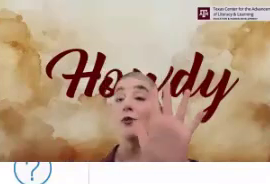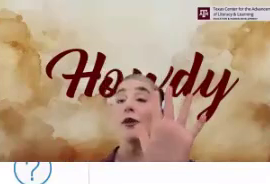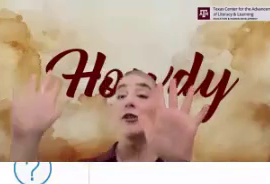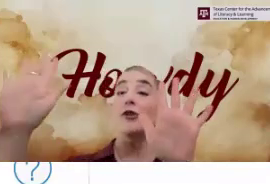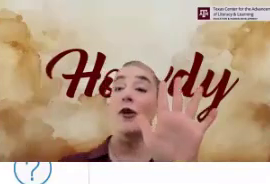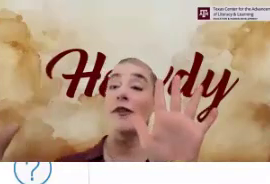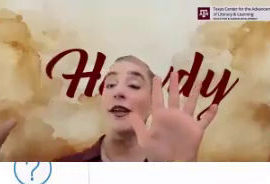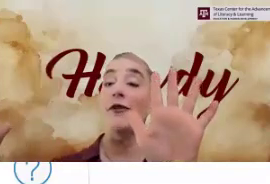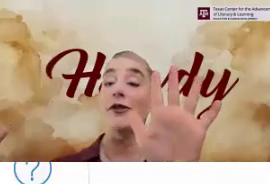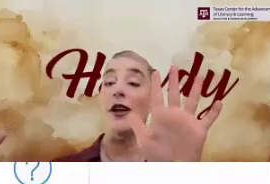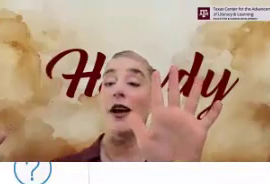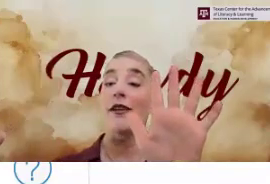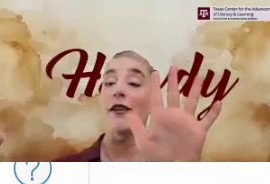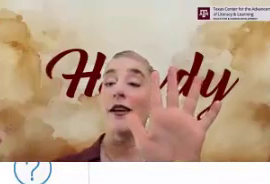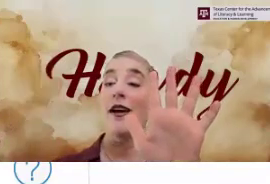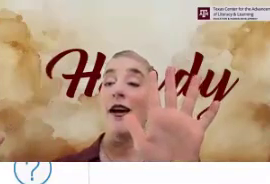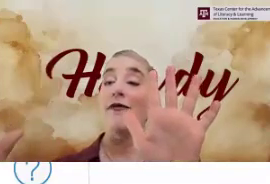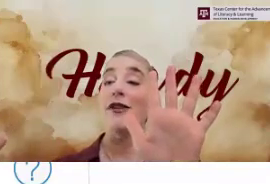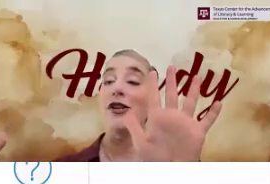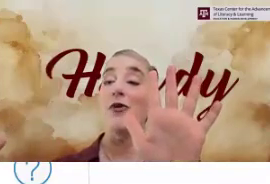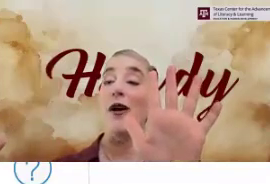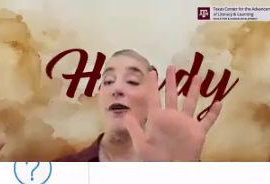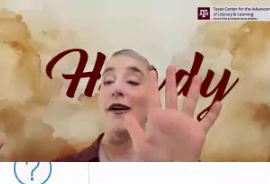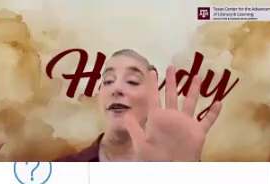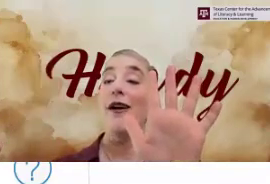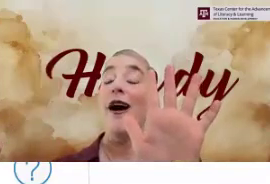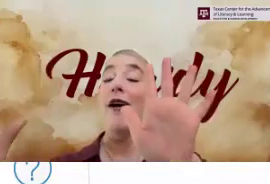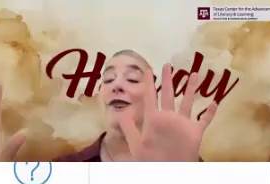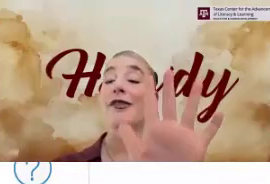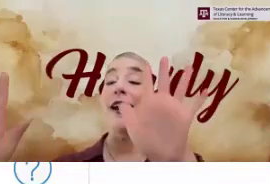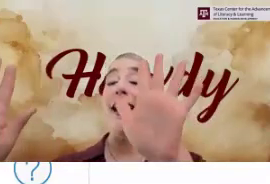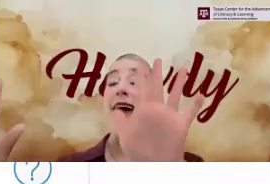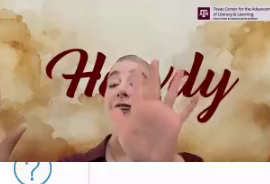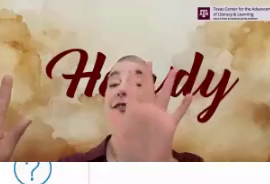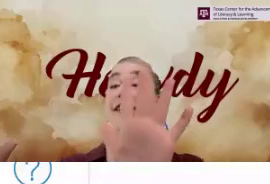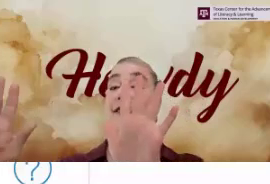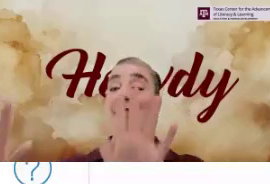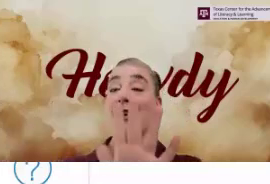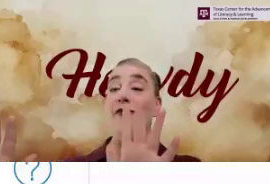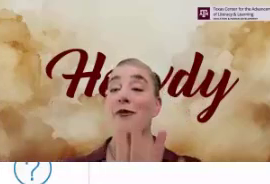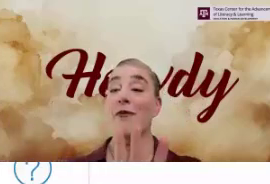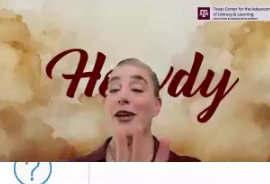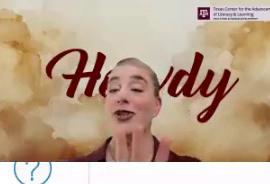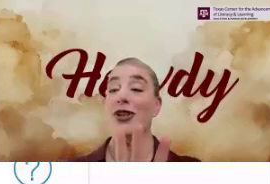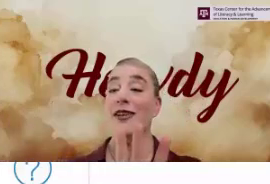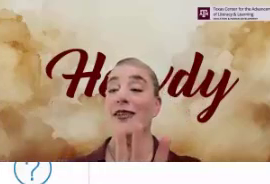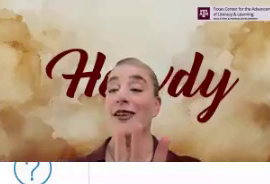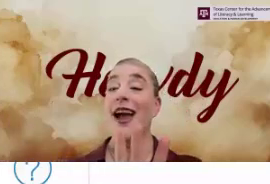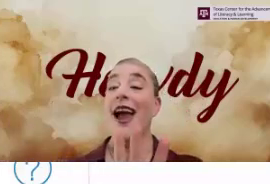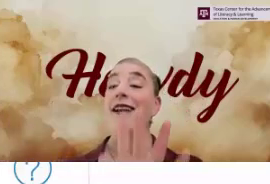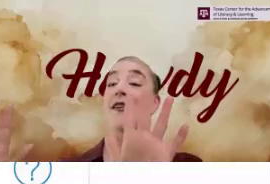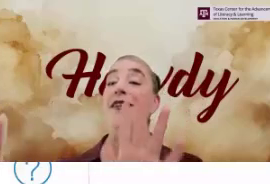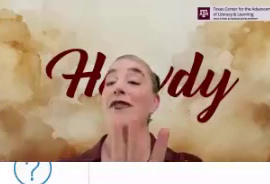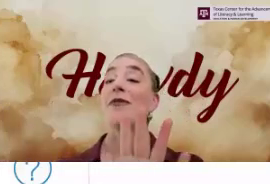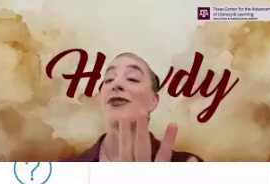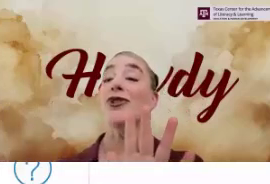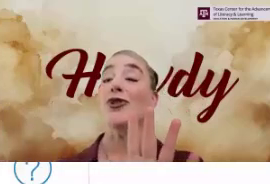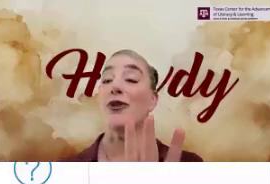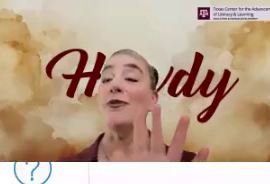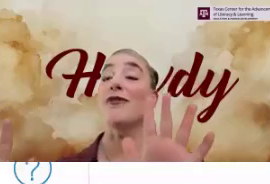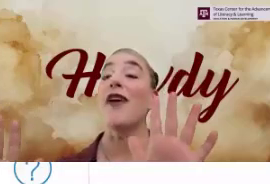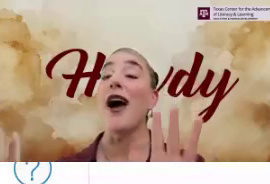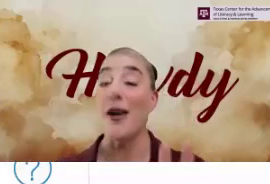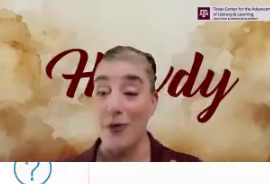resource. But guess what I do on the other side of the URL? I'll say, access the information, and I'll give